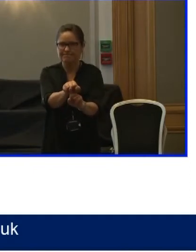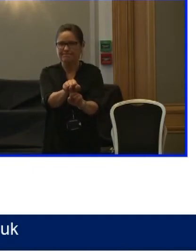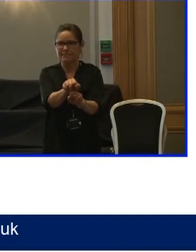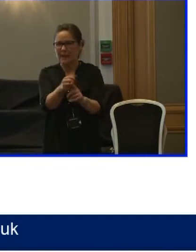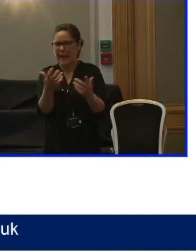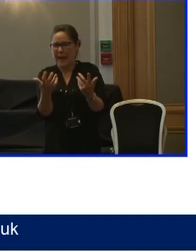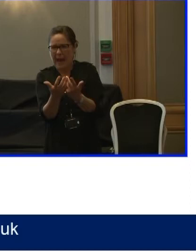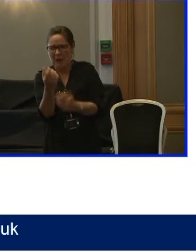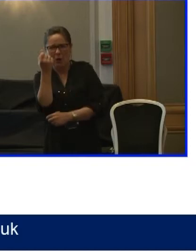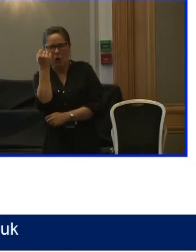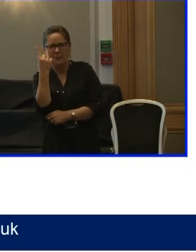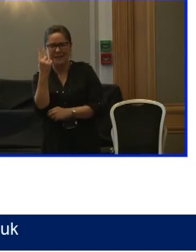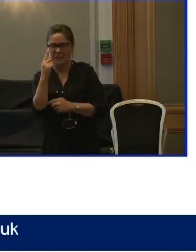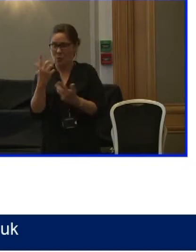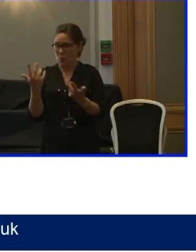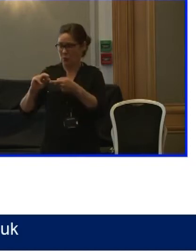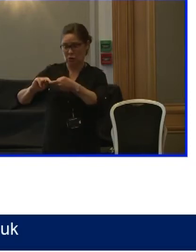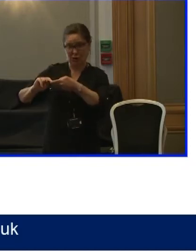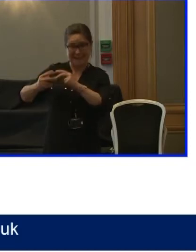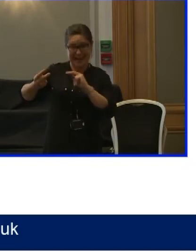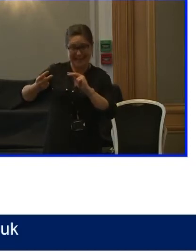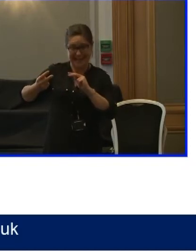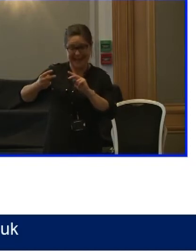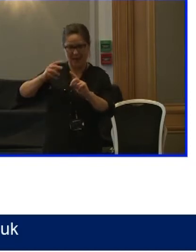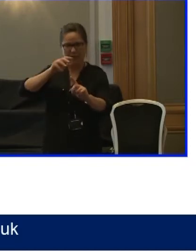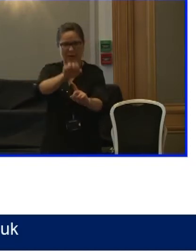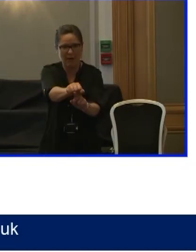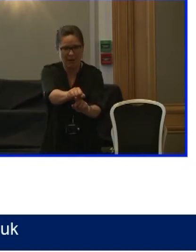difference between that and genetic counselling is a major